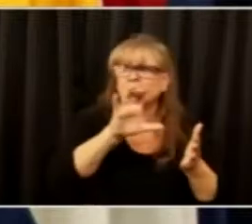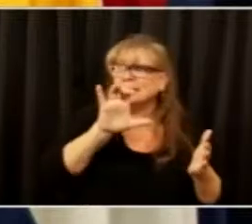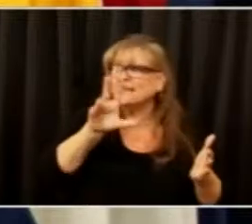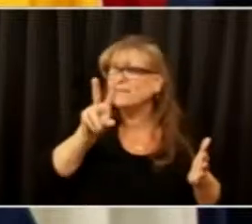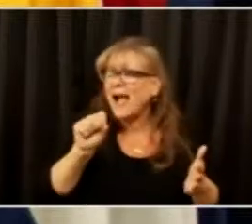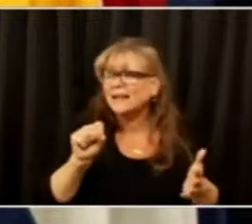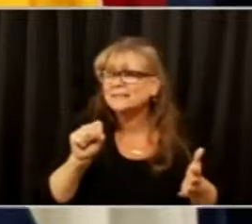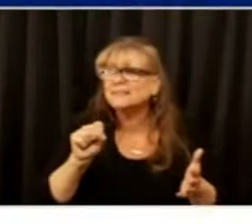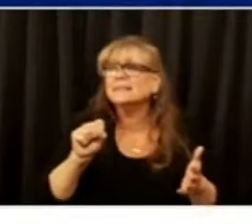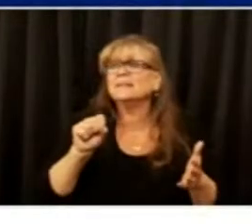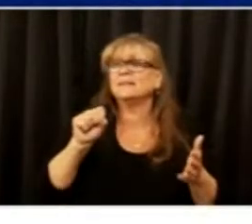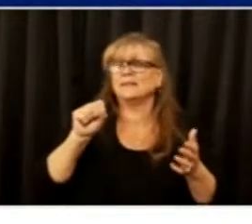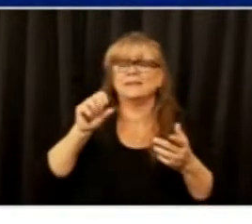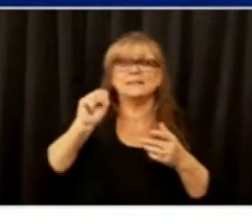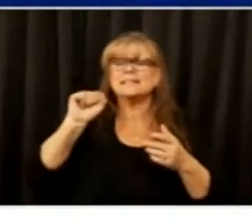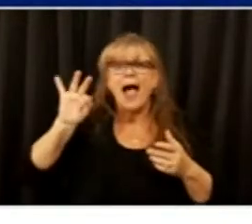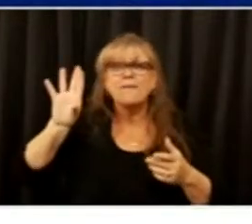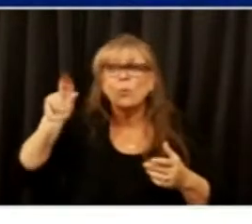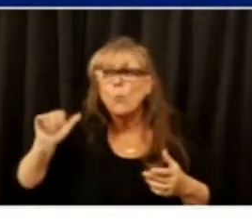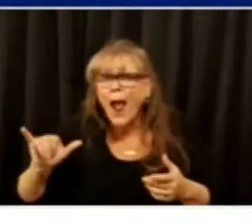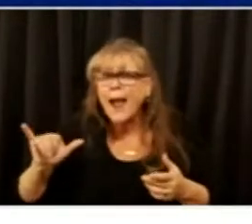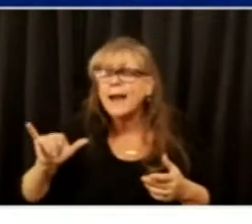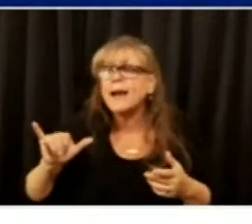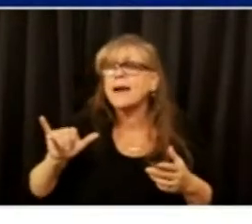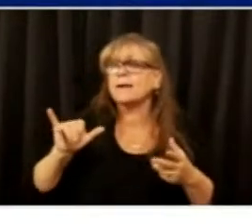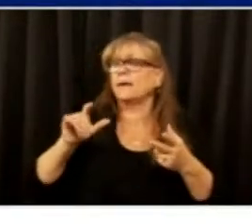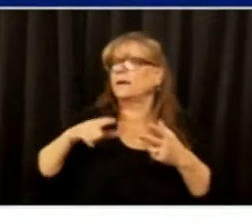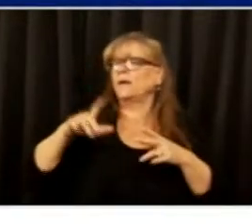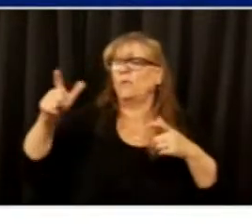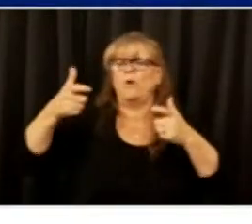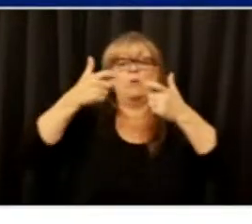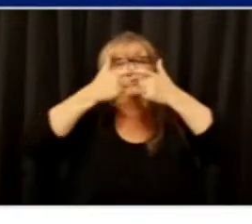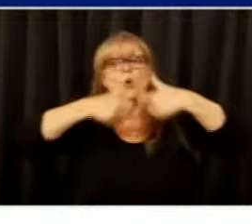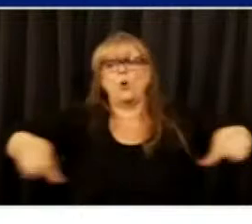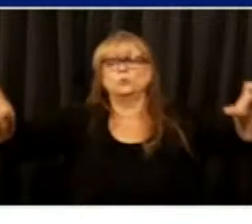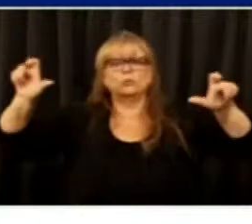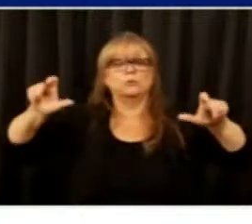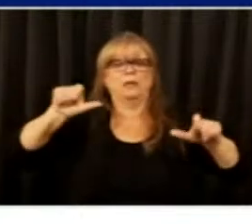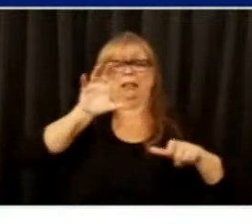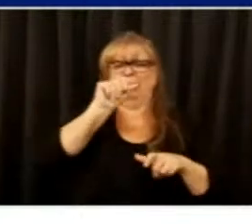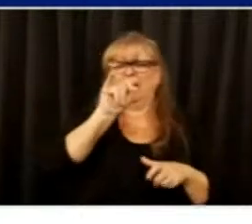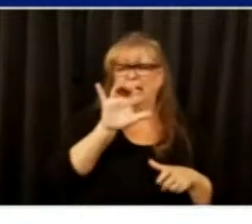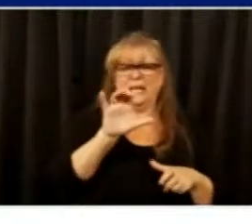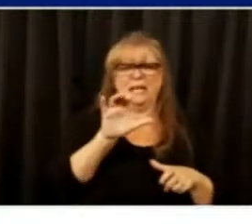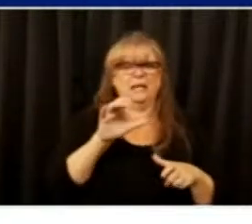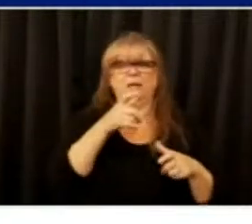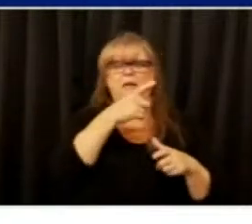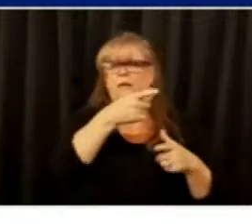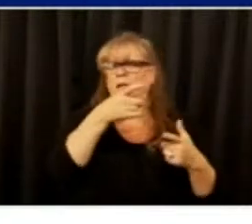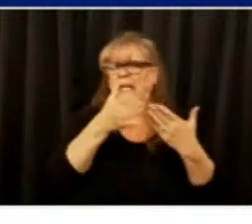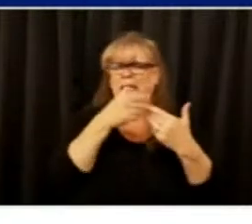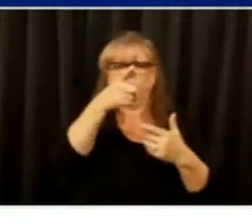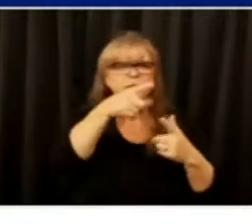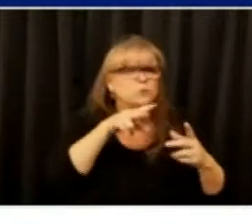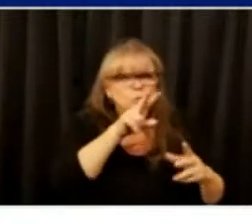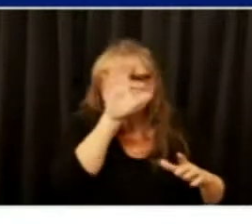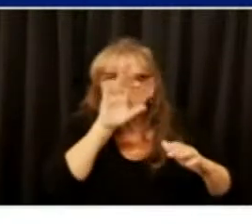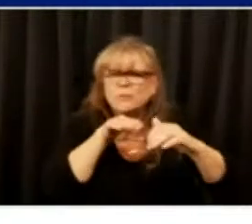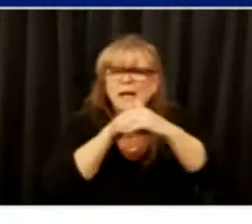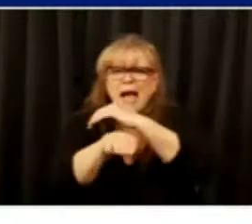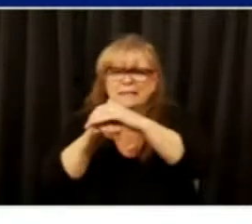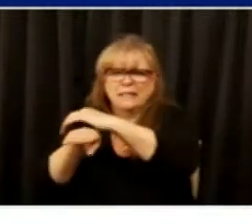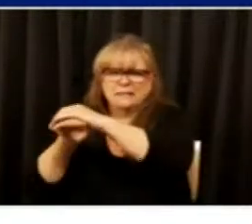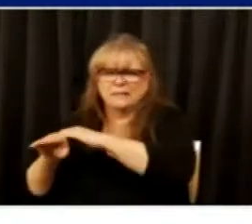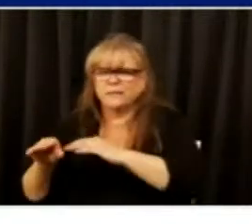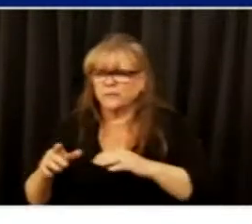health clinic, children's, the large-scale sites. We want to make it easy for you. now that you're excited to run out and get it for your